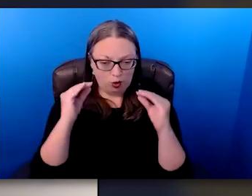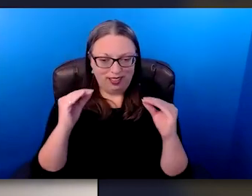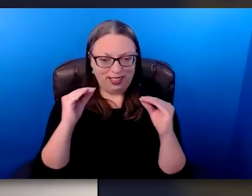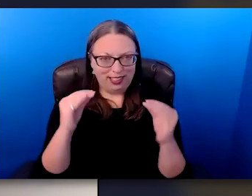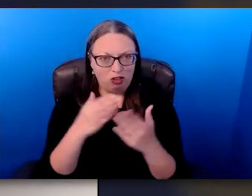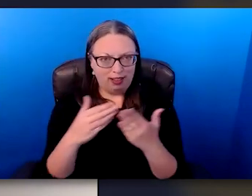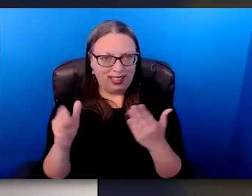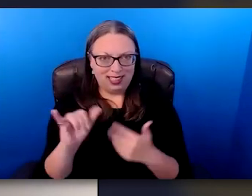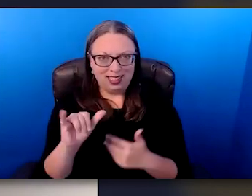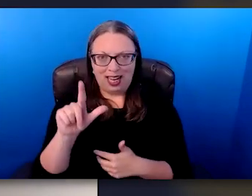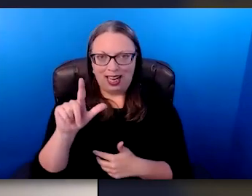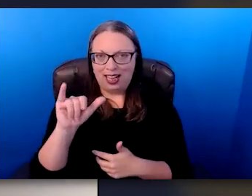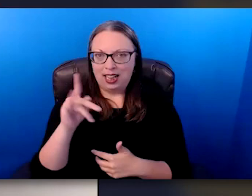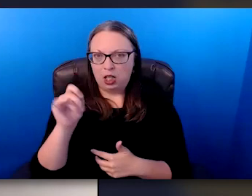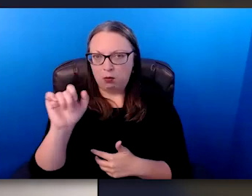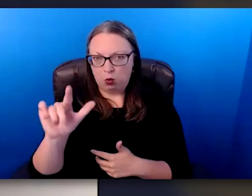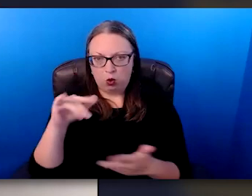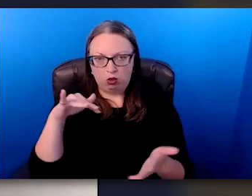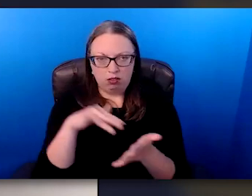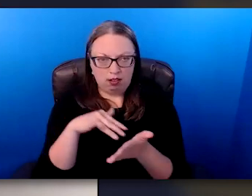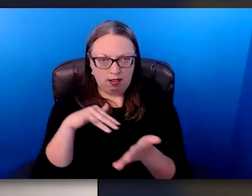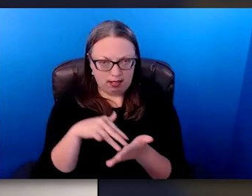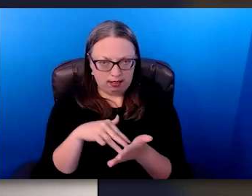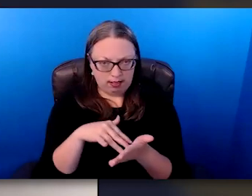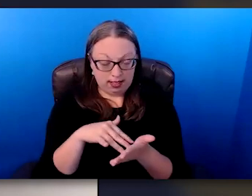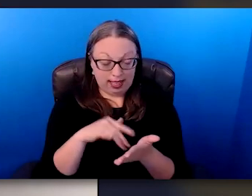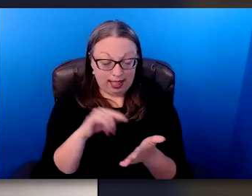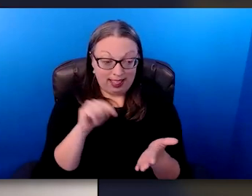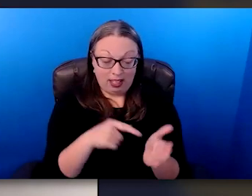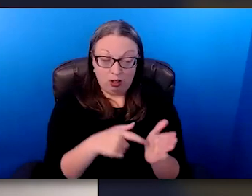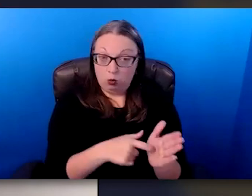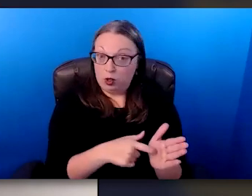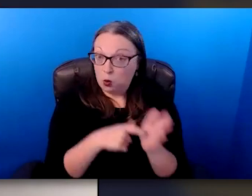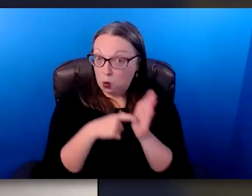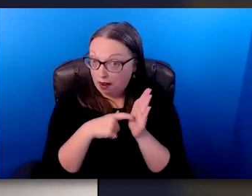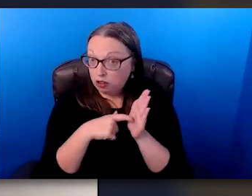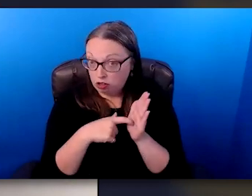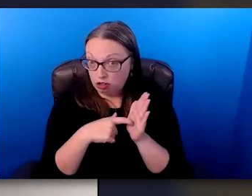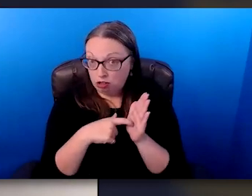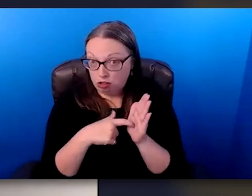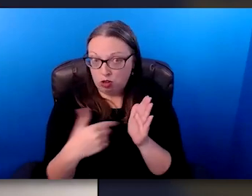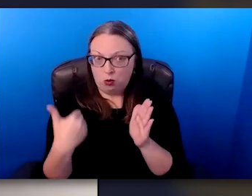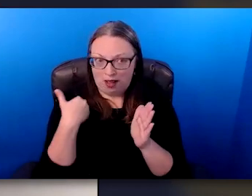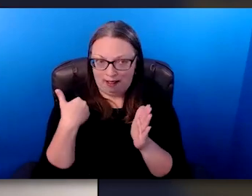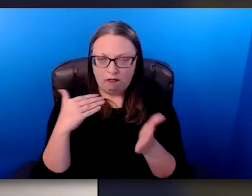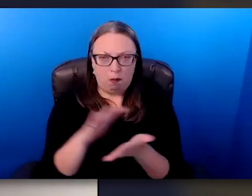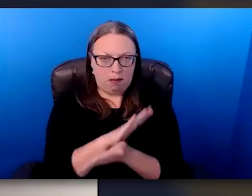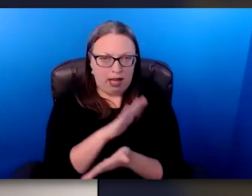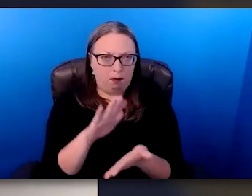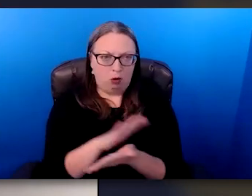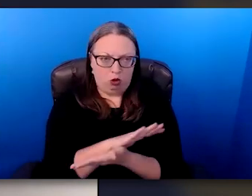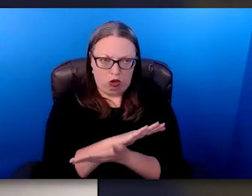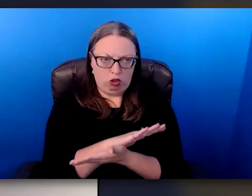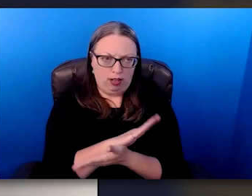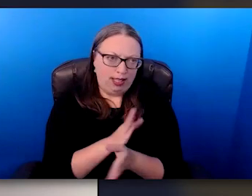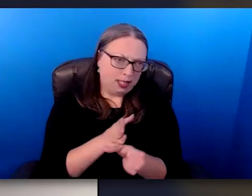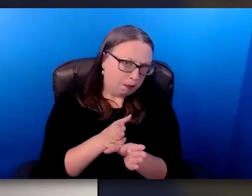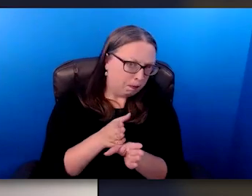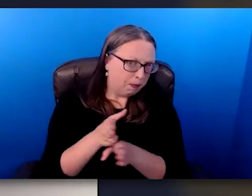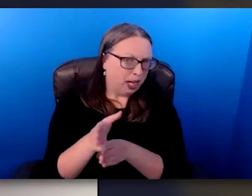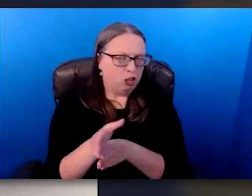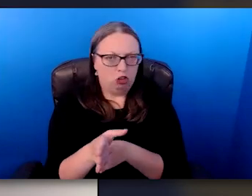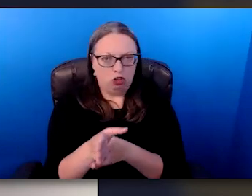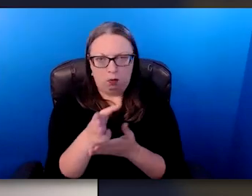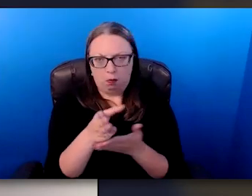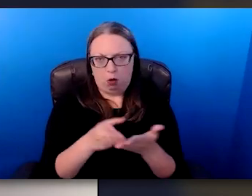liberal studies courses, and liberal studies require us to have a paper as a major portion of